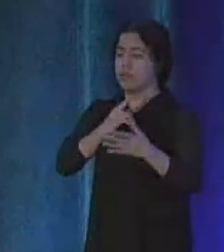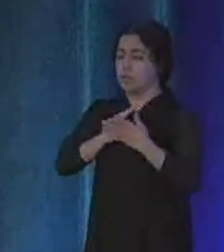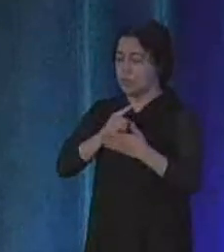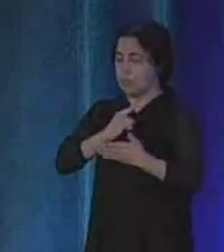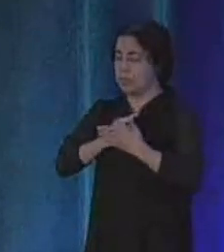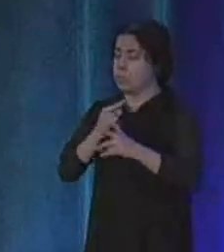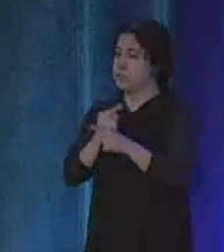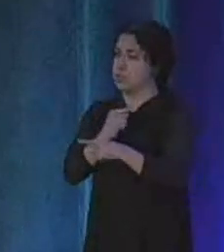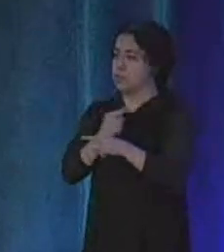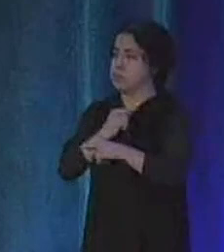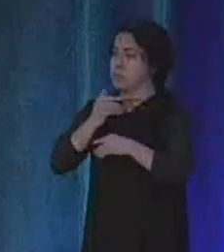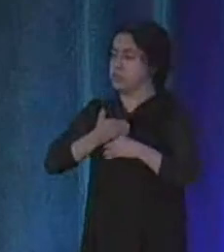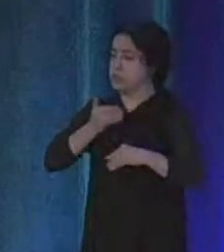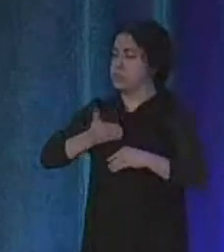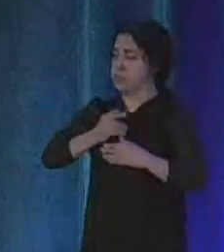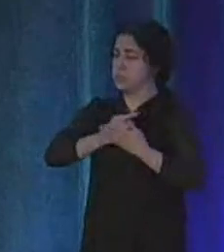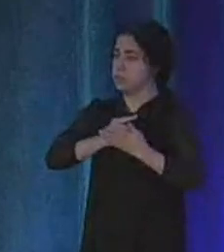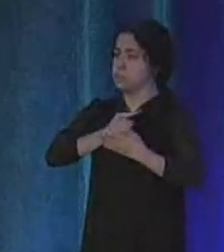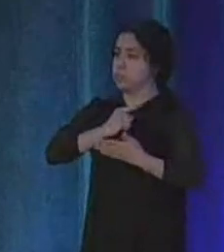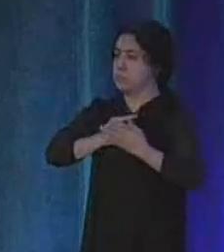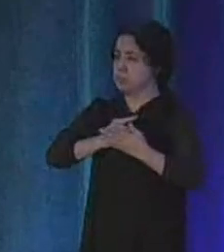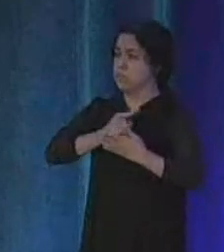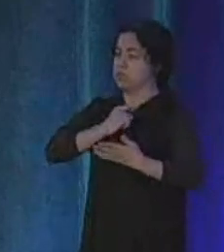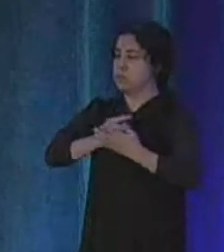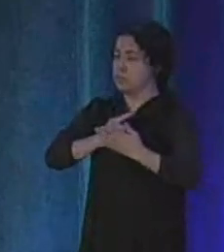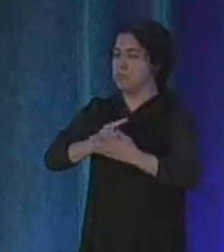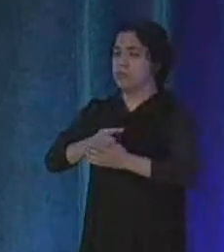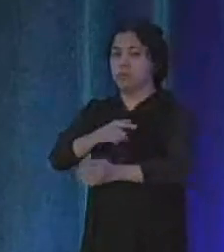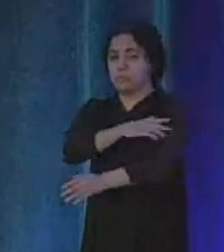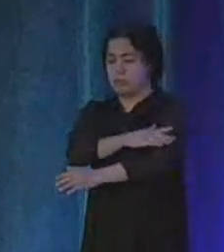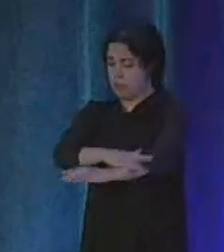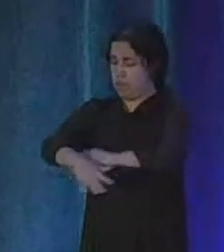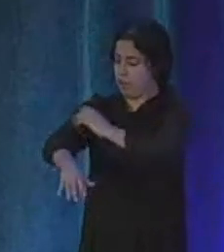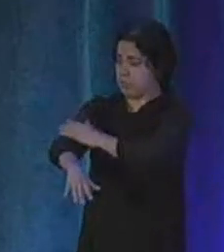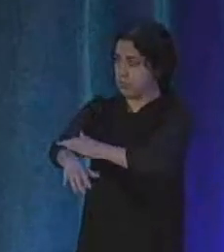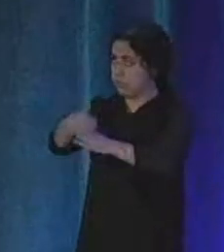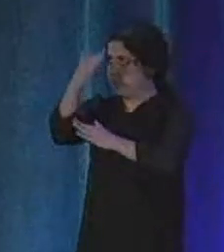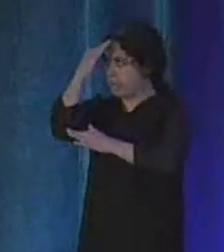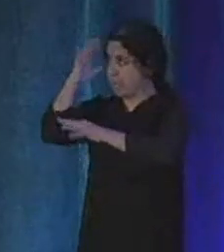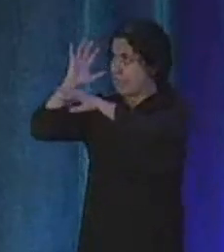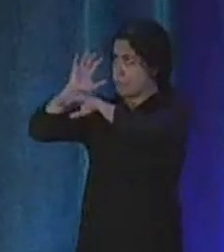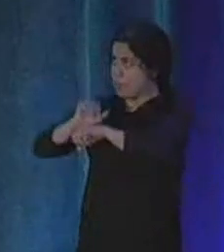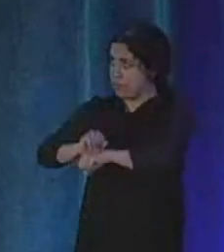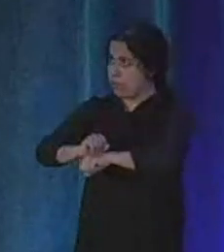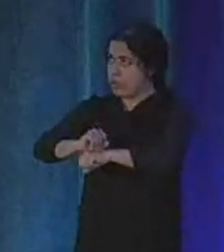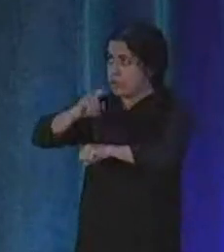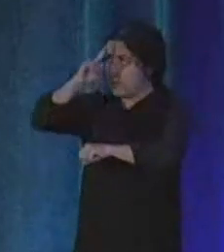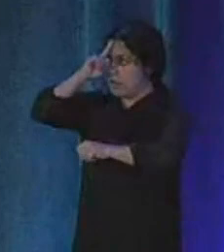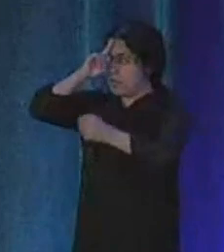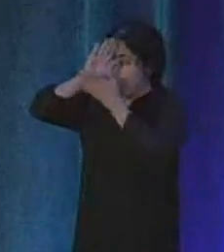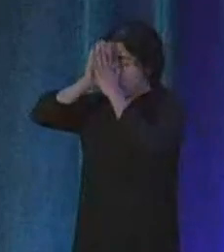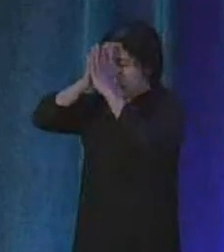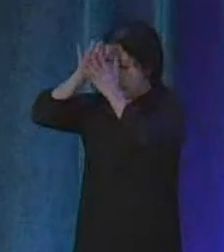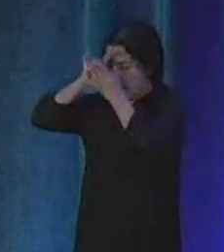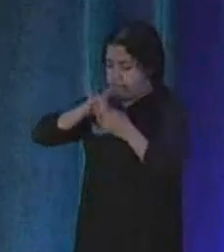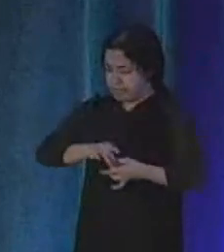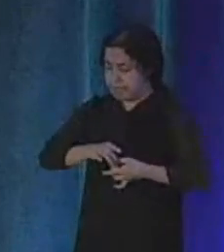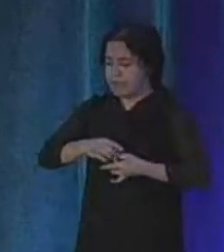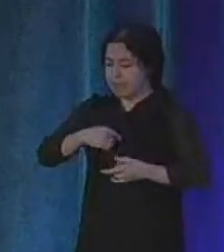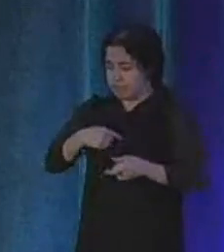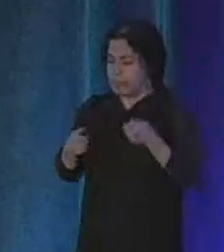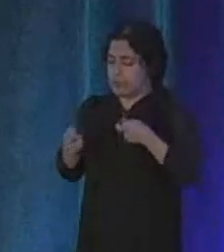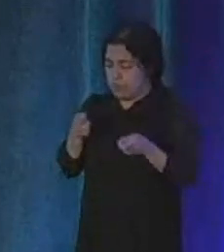His his muscles action into familiar patterns, and he ultimately goes into a headspace where he really feels like he's in